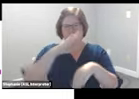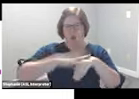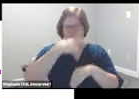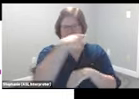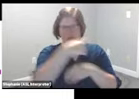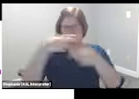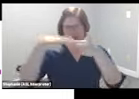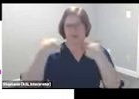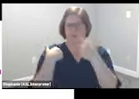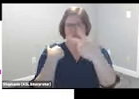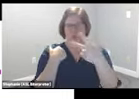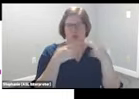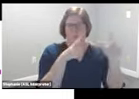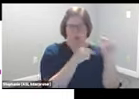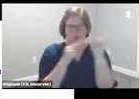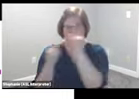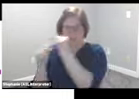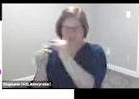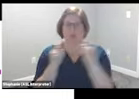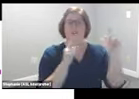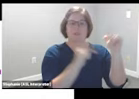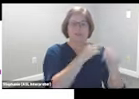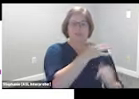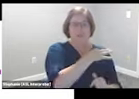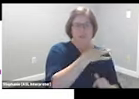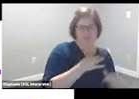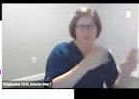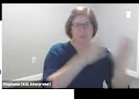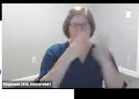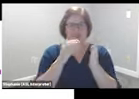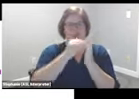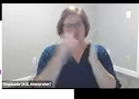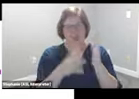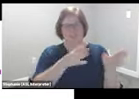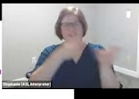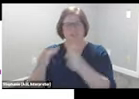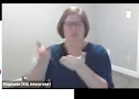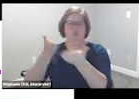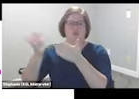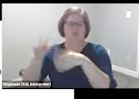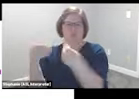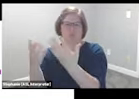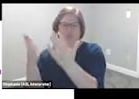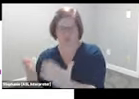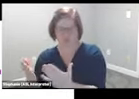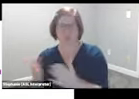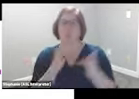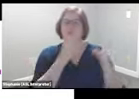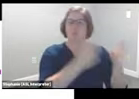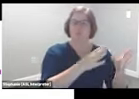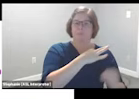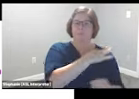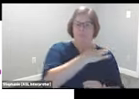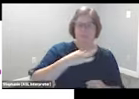that are headlined by faculty, students, and service providers, and I will read you the contents of the boxes. Faculty members are struggling